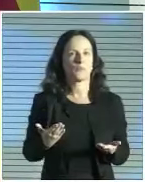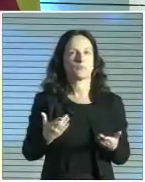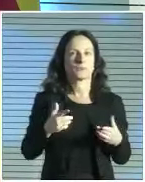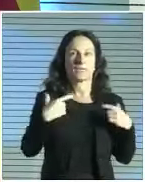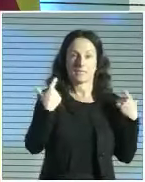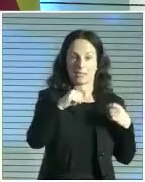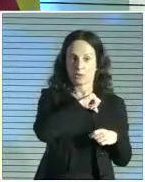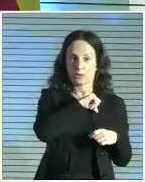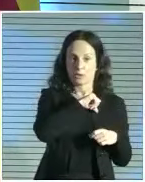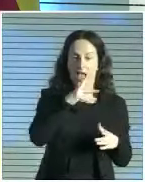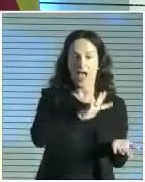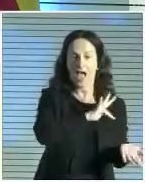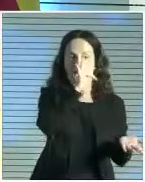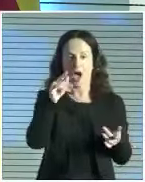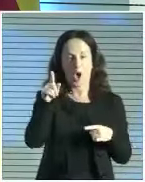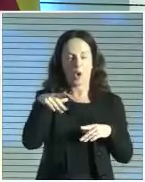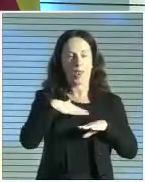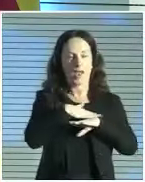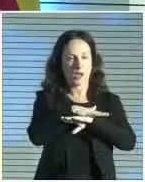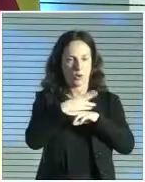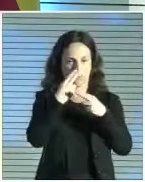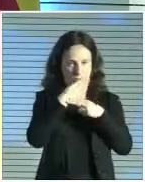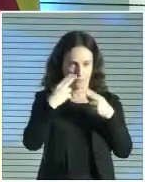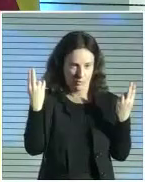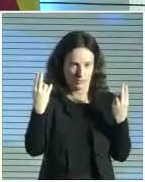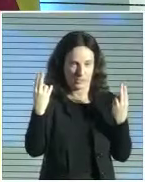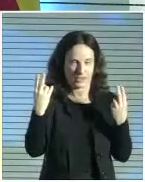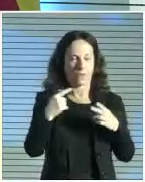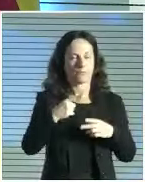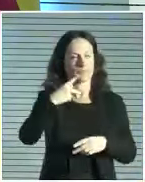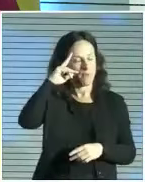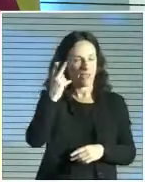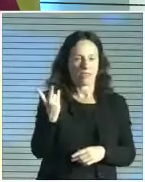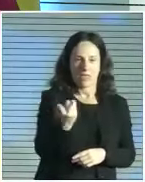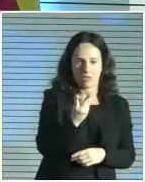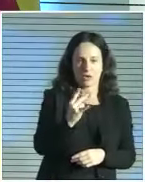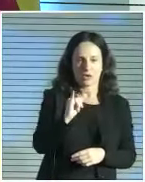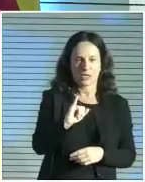other factors, but when you are interacting with those stakeholders,